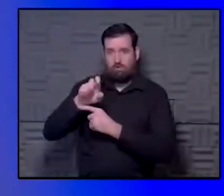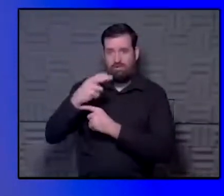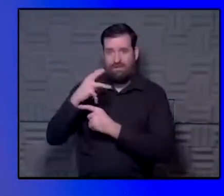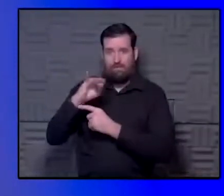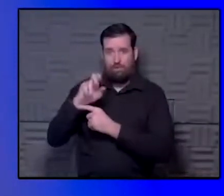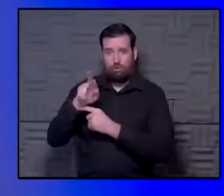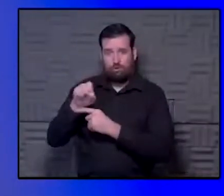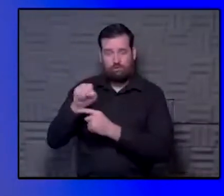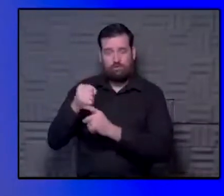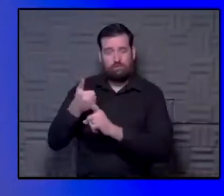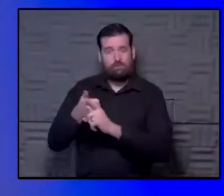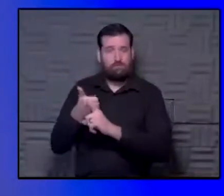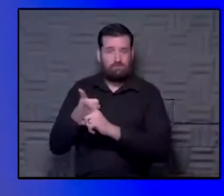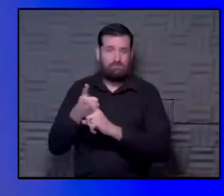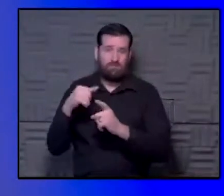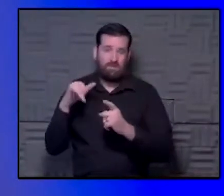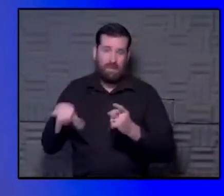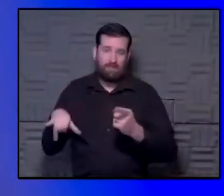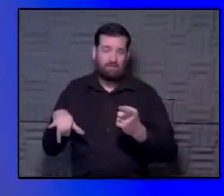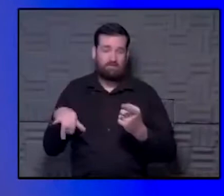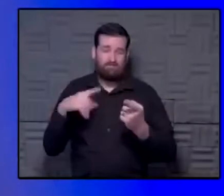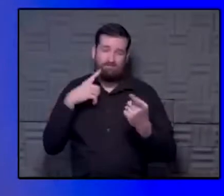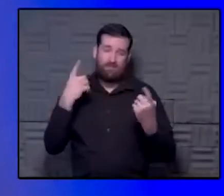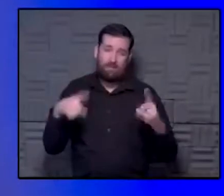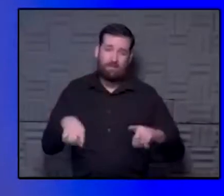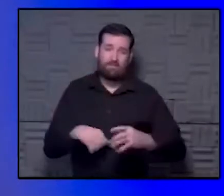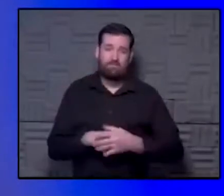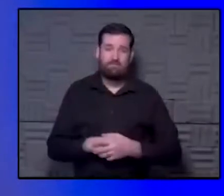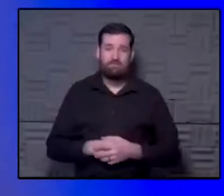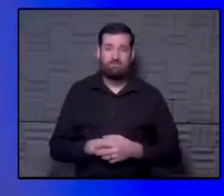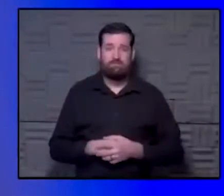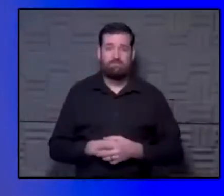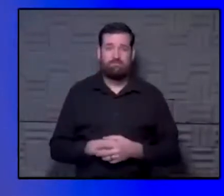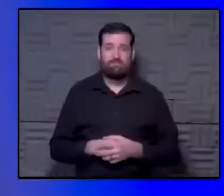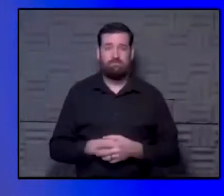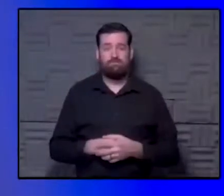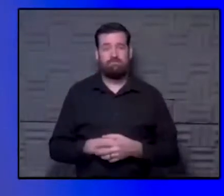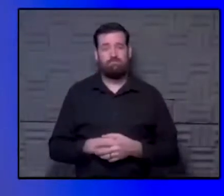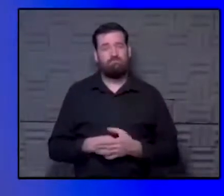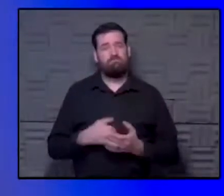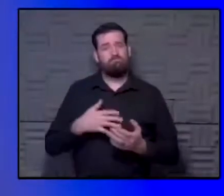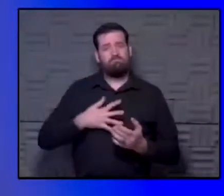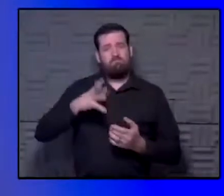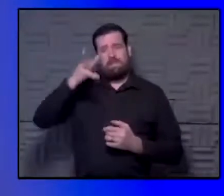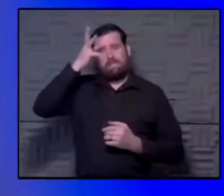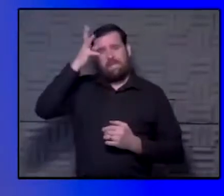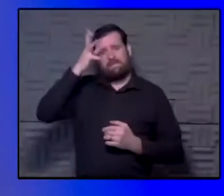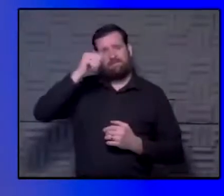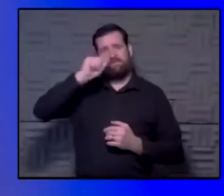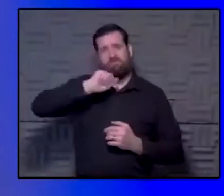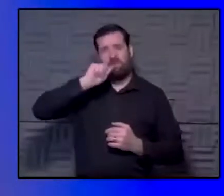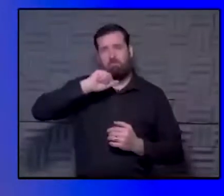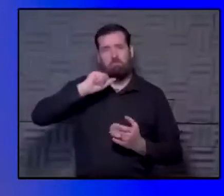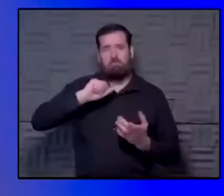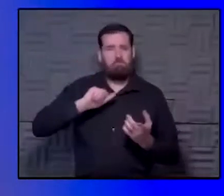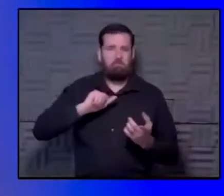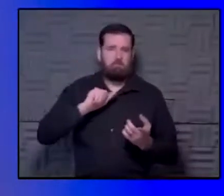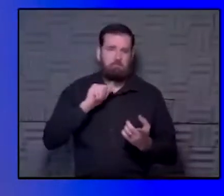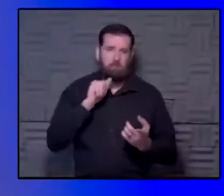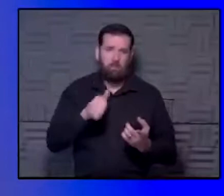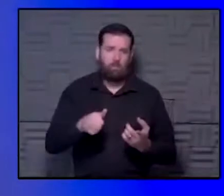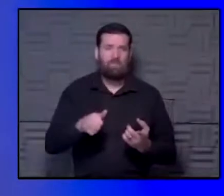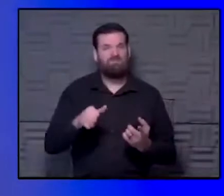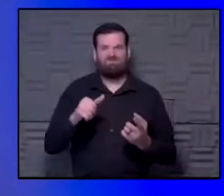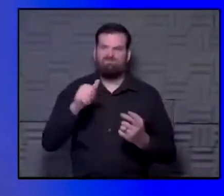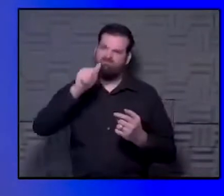because that's ultimately what happened. And I don't think my dad suffered as much. My dad suffered for